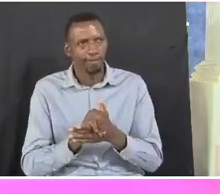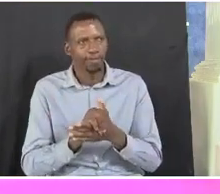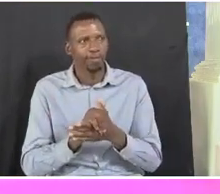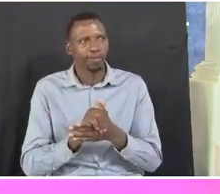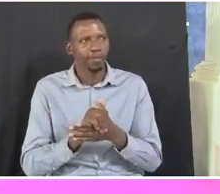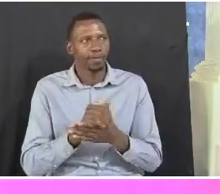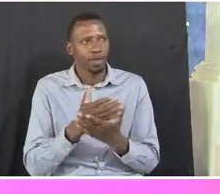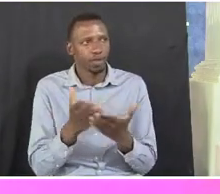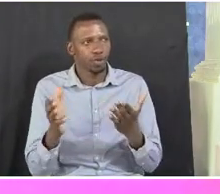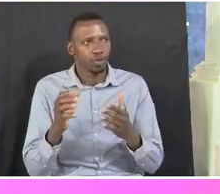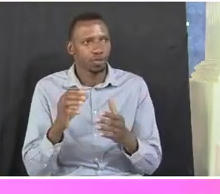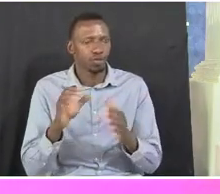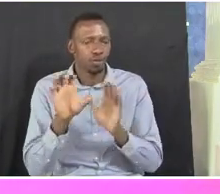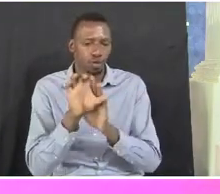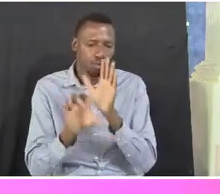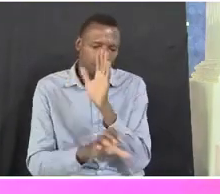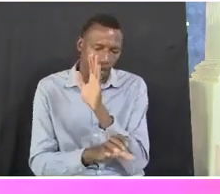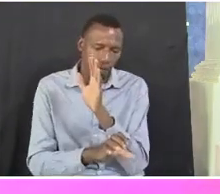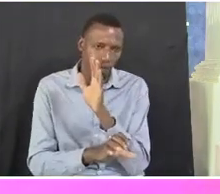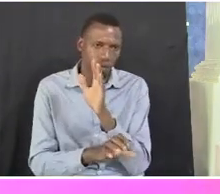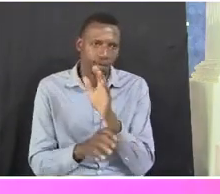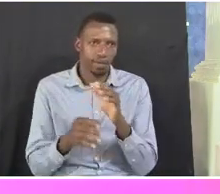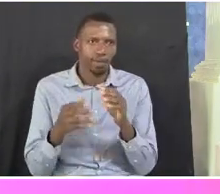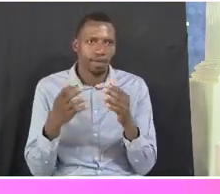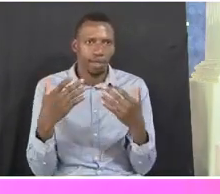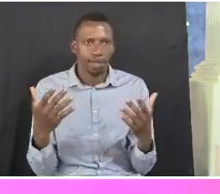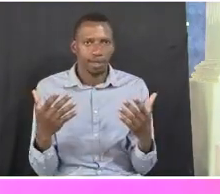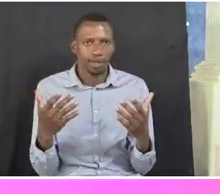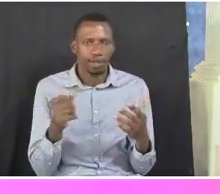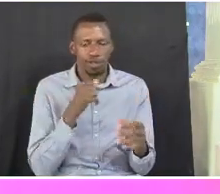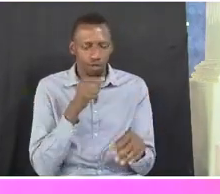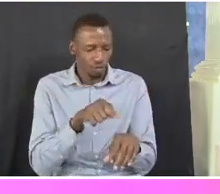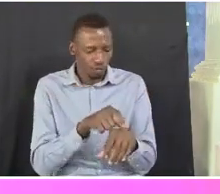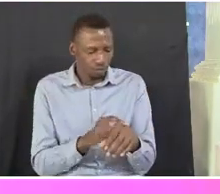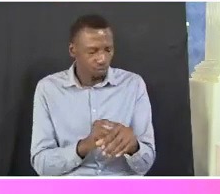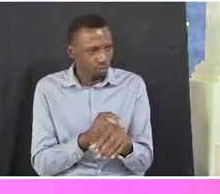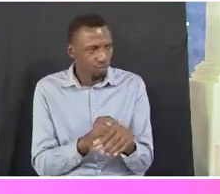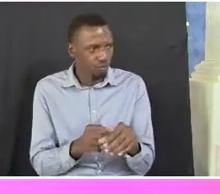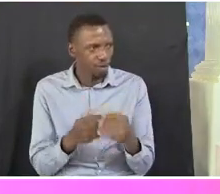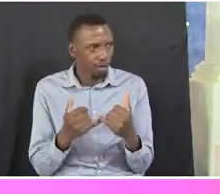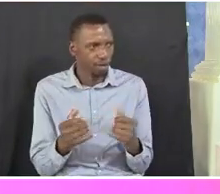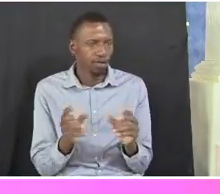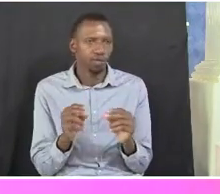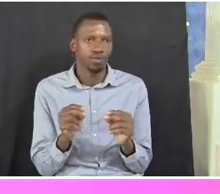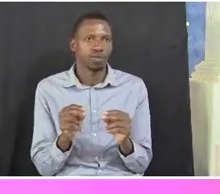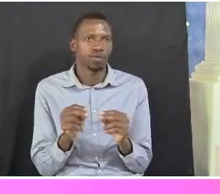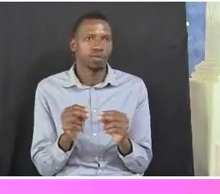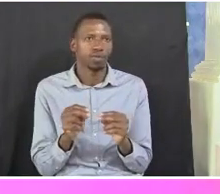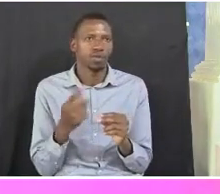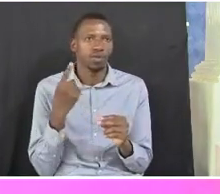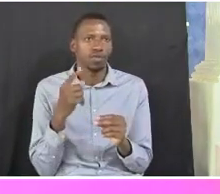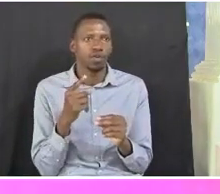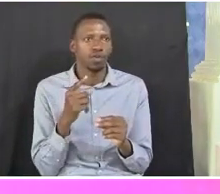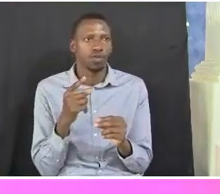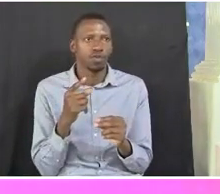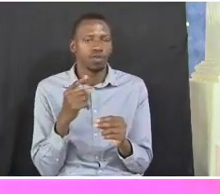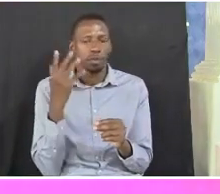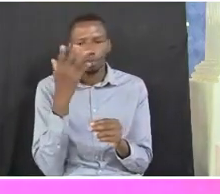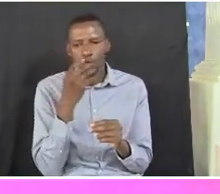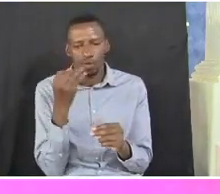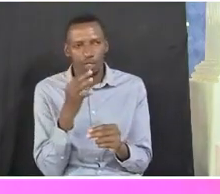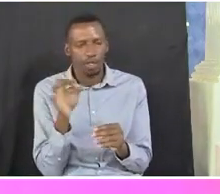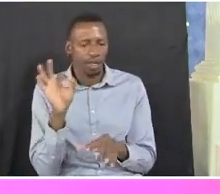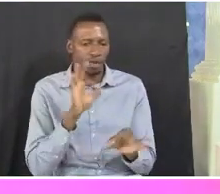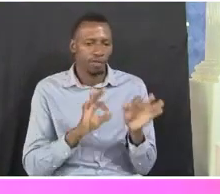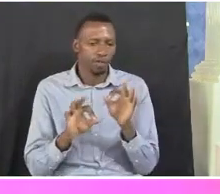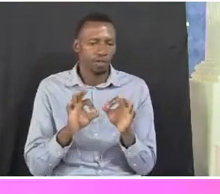those commandments in their hands. Sio mikufu ya kisasa. Not these things we are putting for beauty and the decorations.